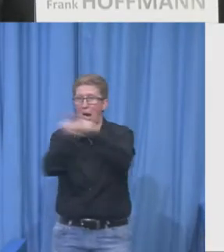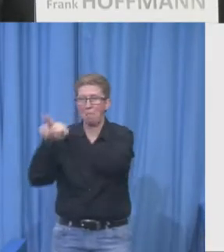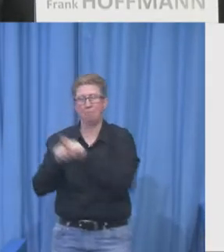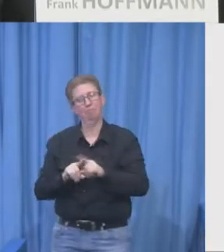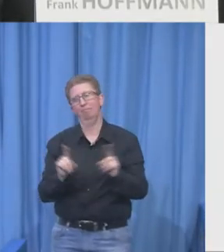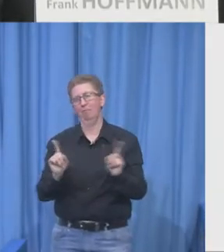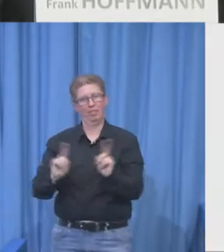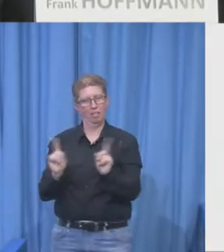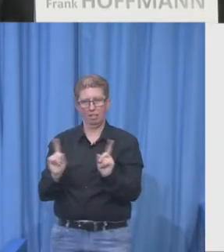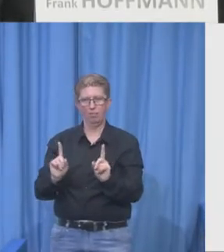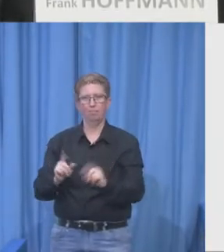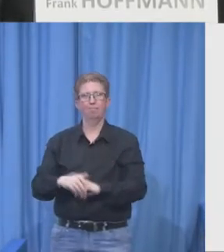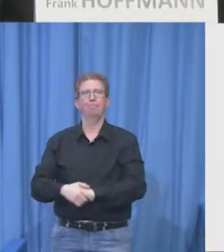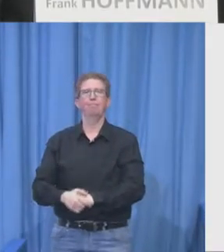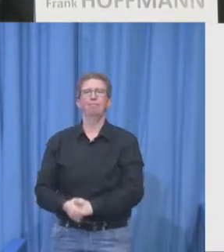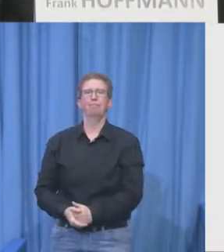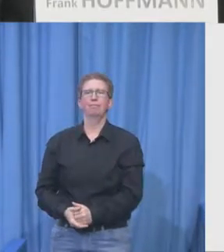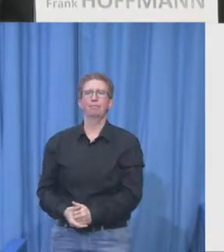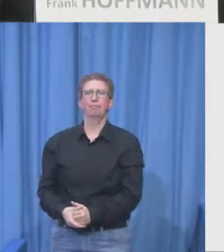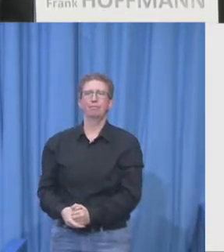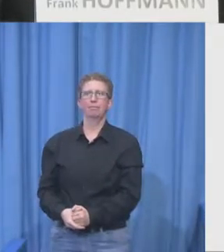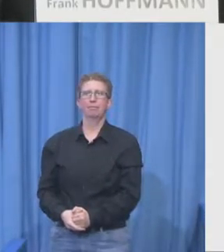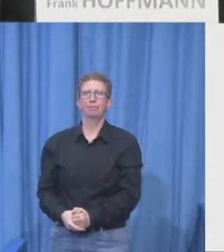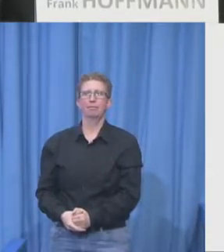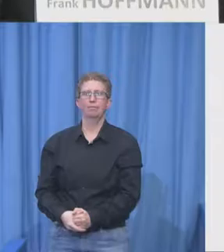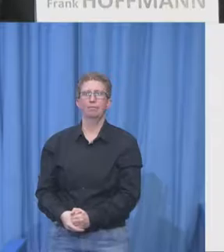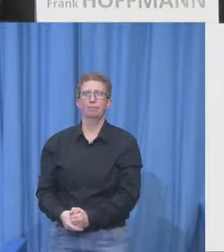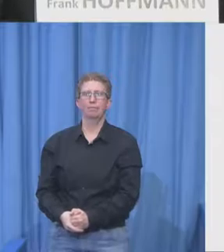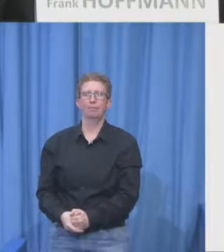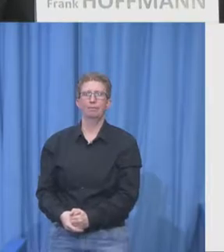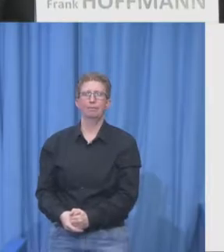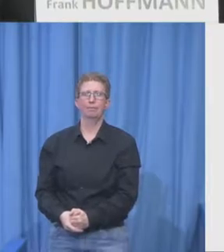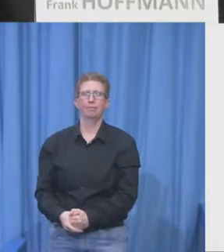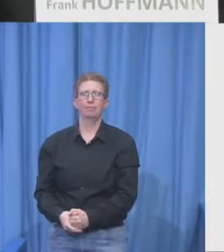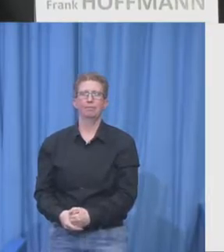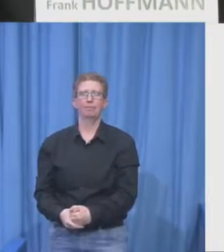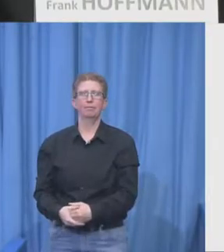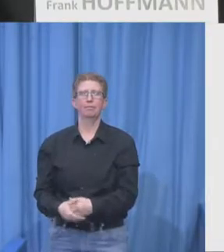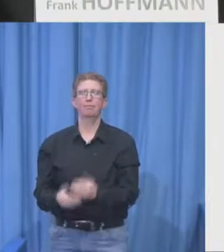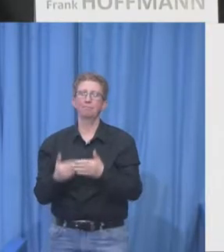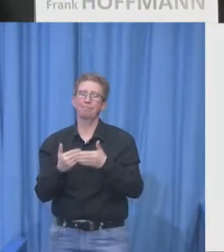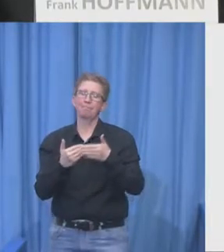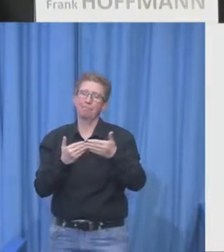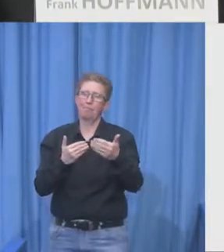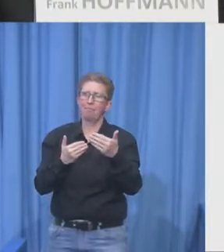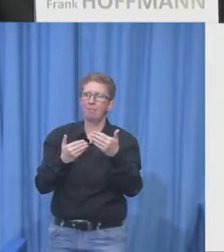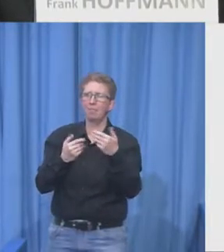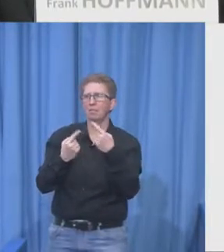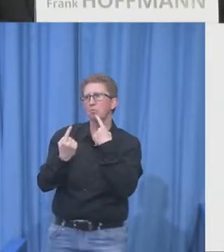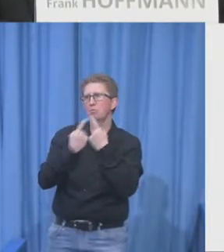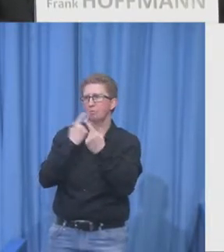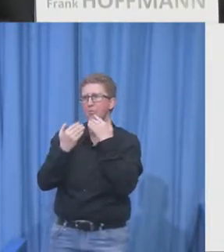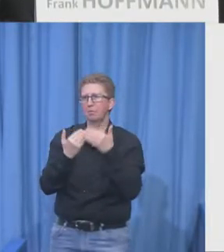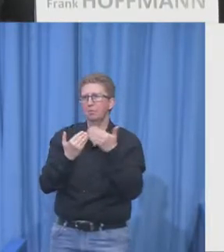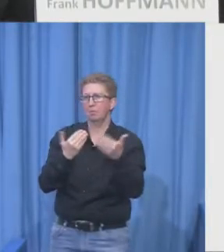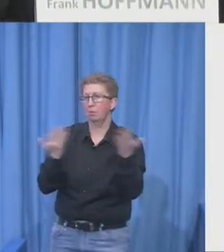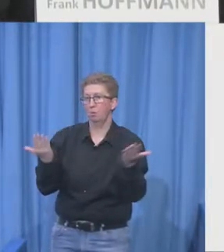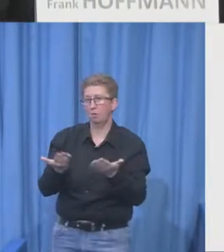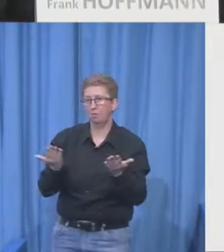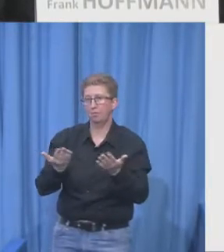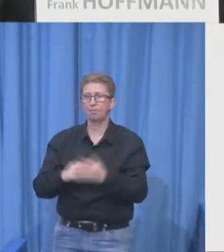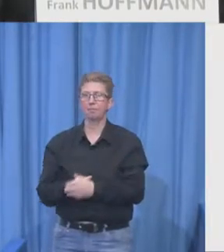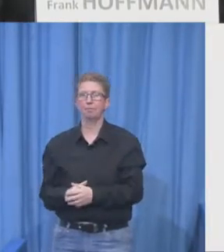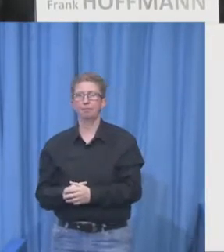is what we are talking later about, because we want to find the success factors in